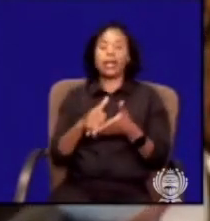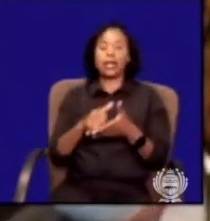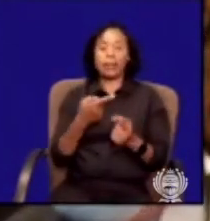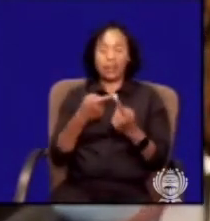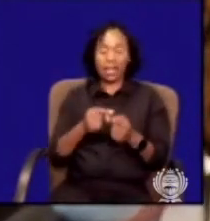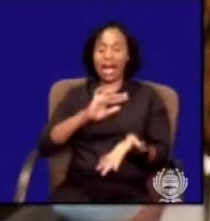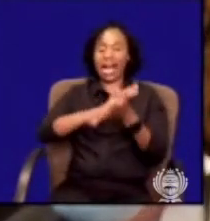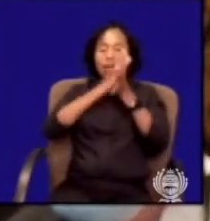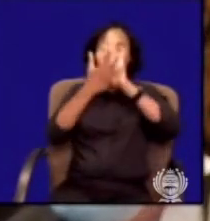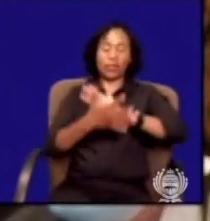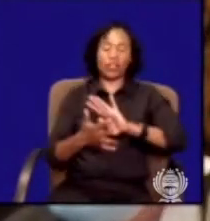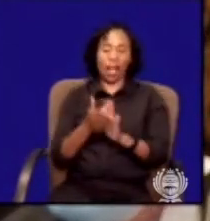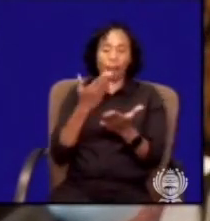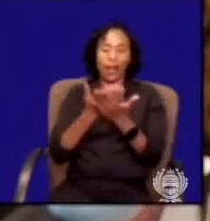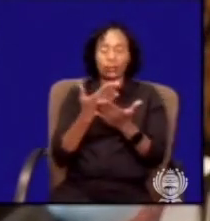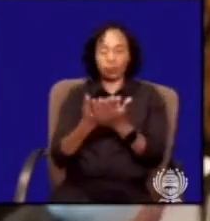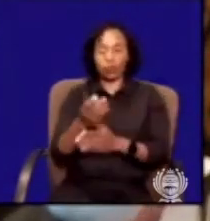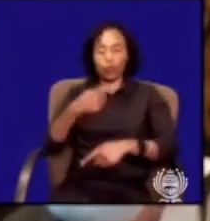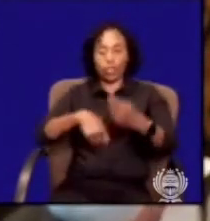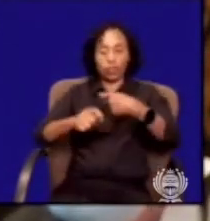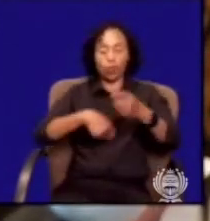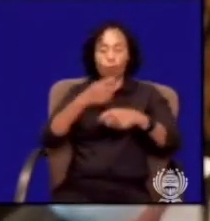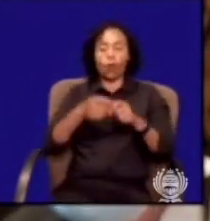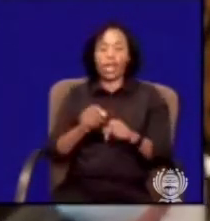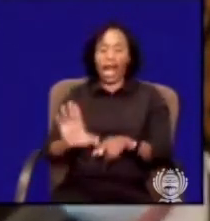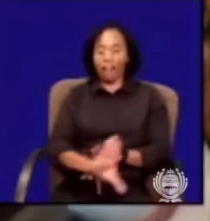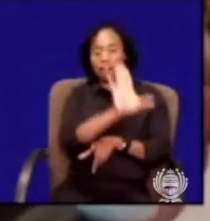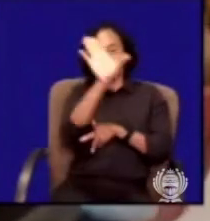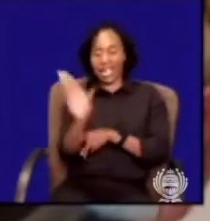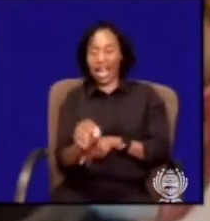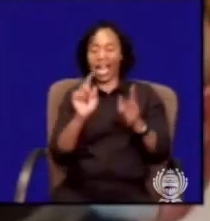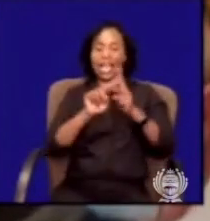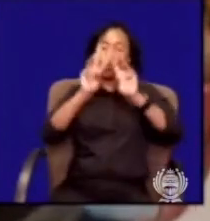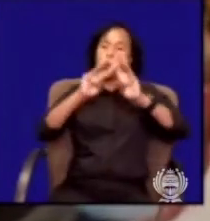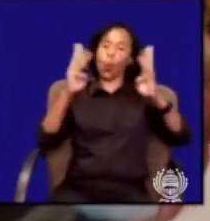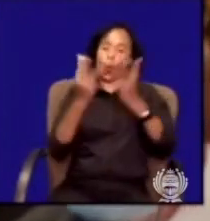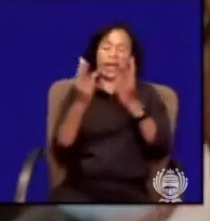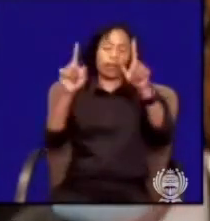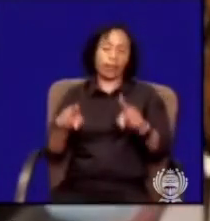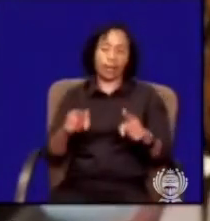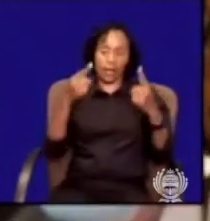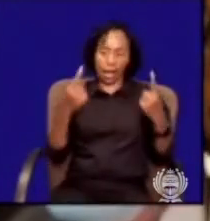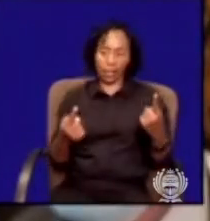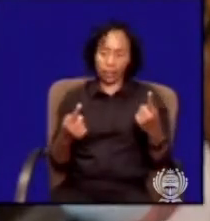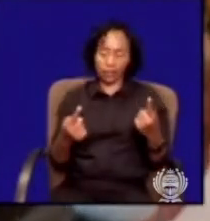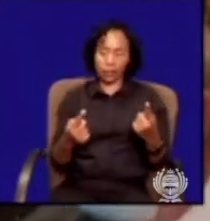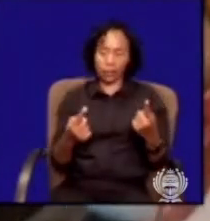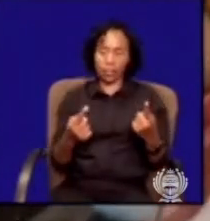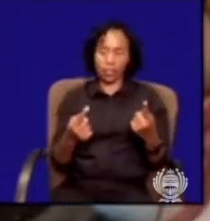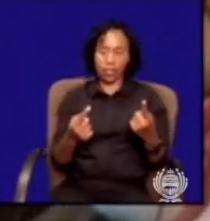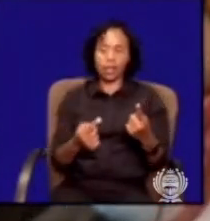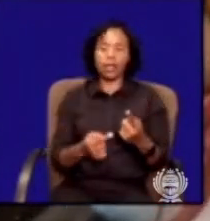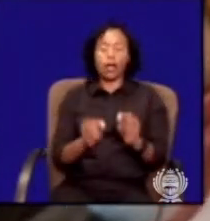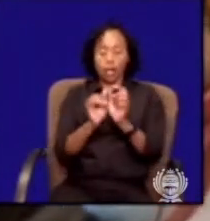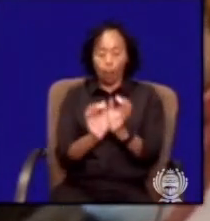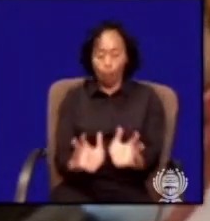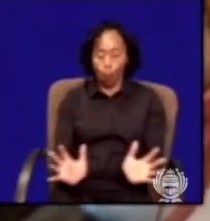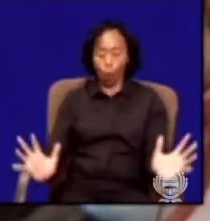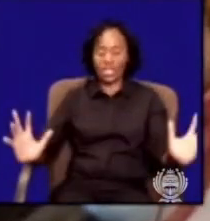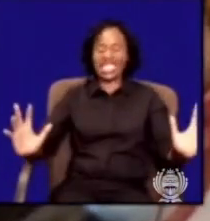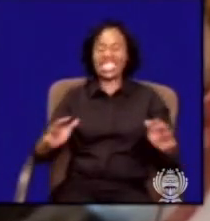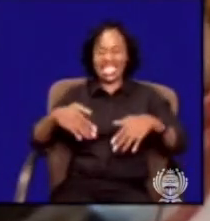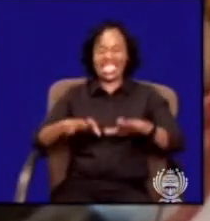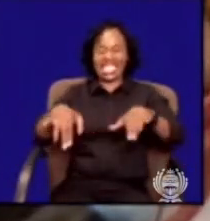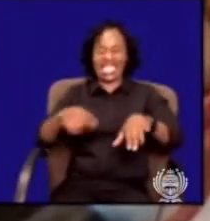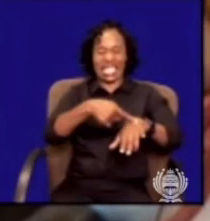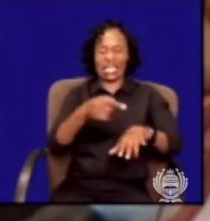the world. But in order to do this, we need functioning ports. Our ports are so inefficient that in the Durban harbour, they are